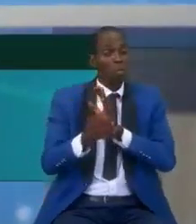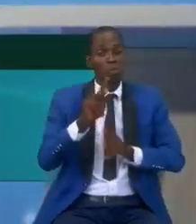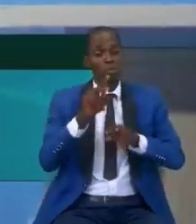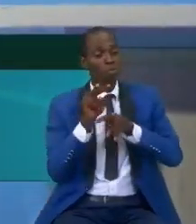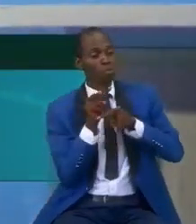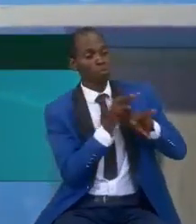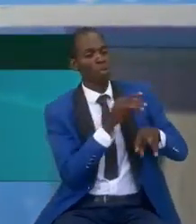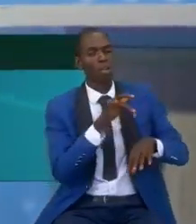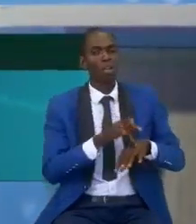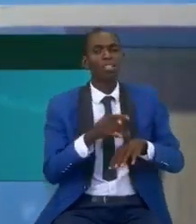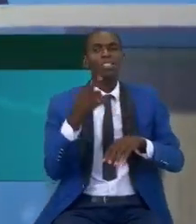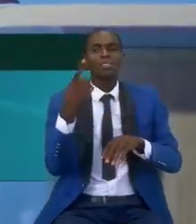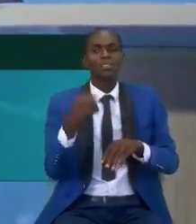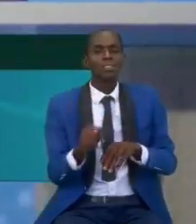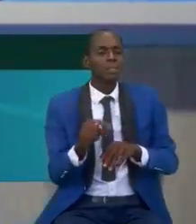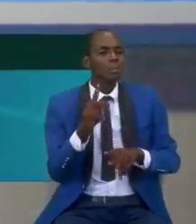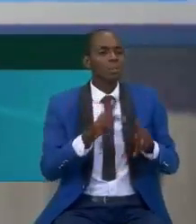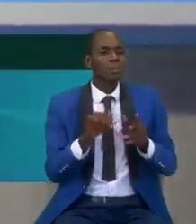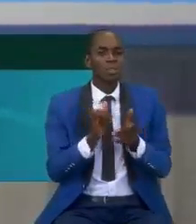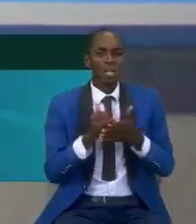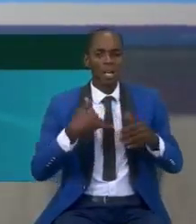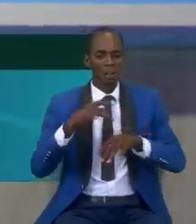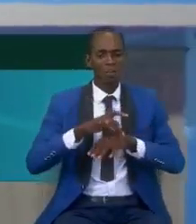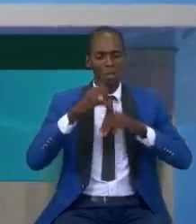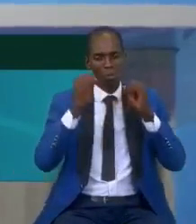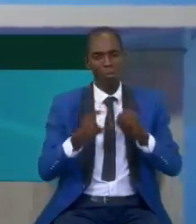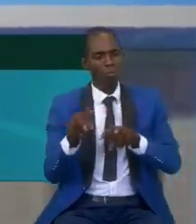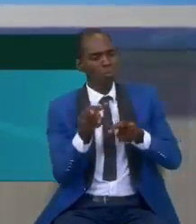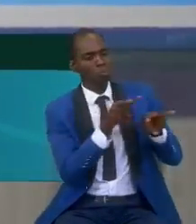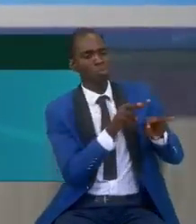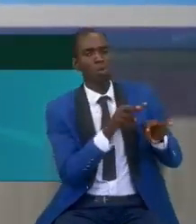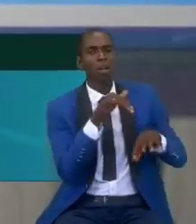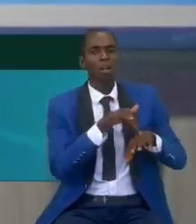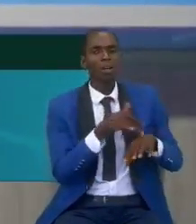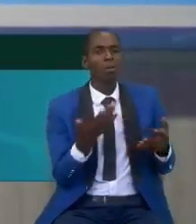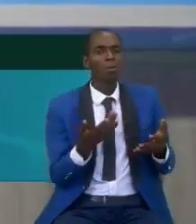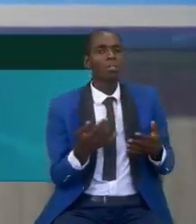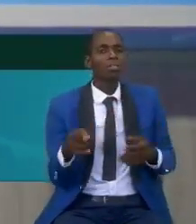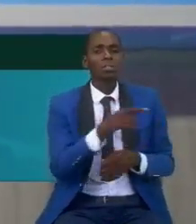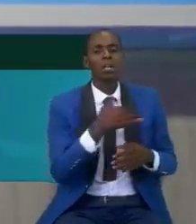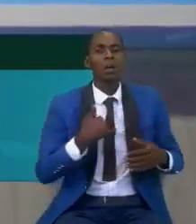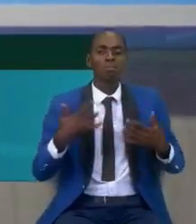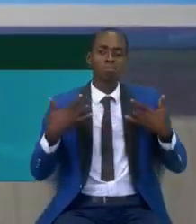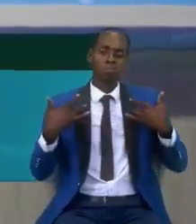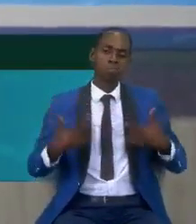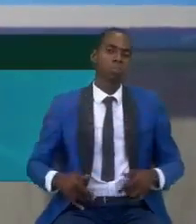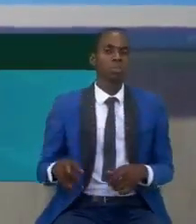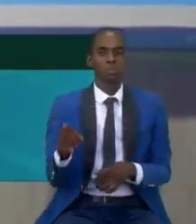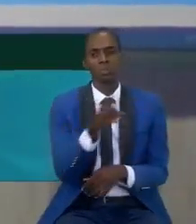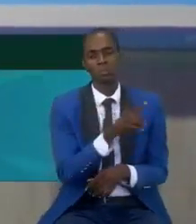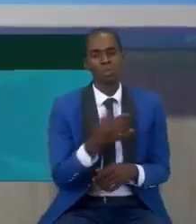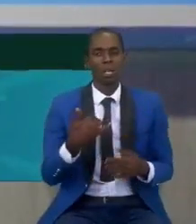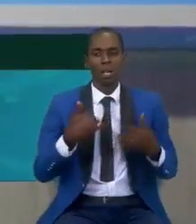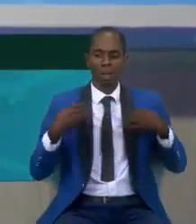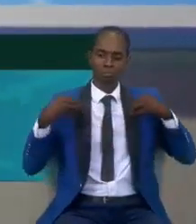you. They've disappointed you. They couldn't forgive your sin. They couldn't erase your sin. They